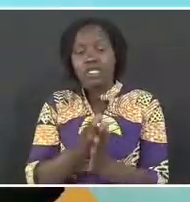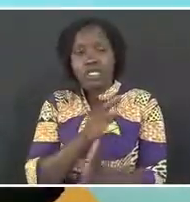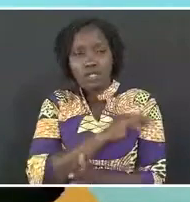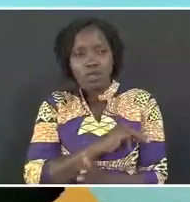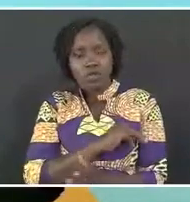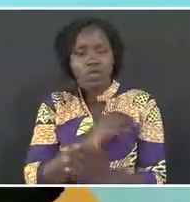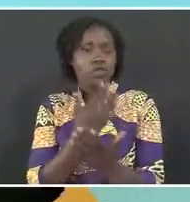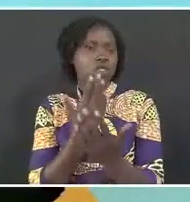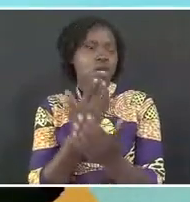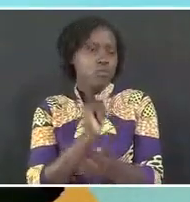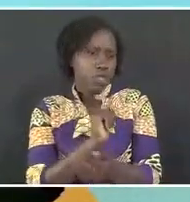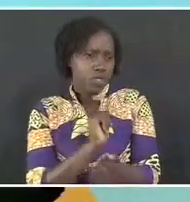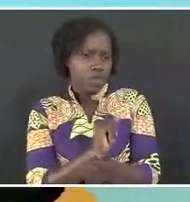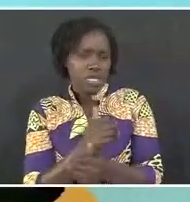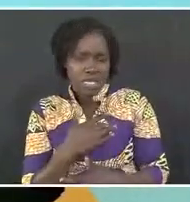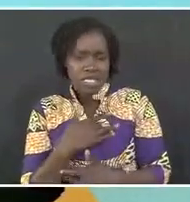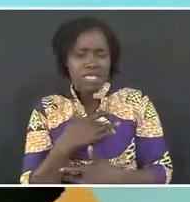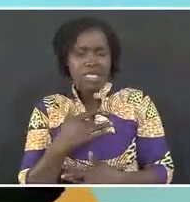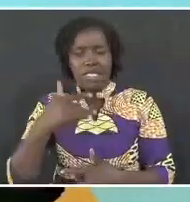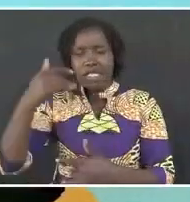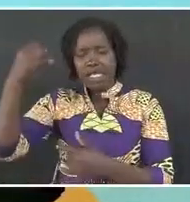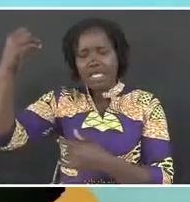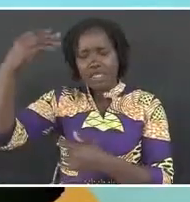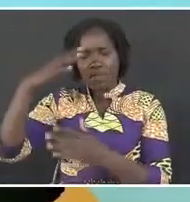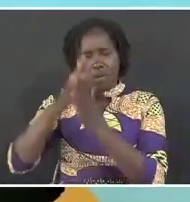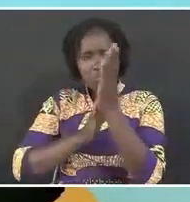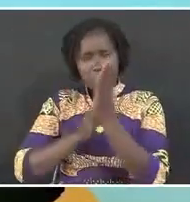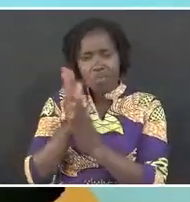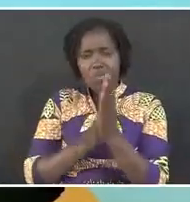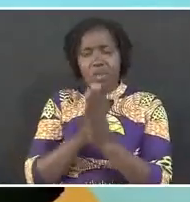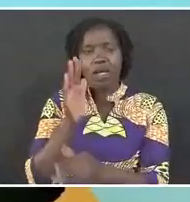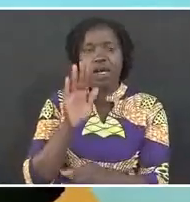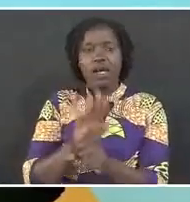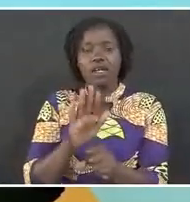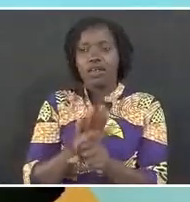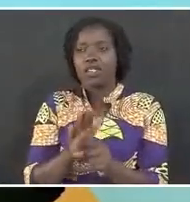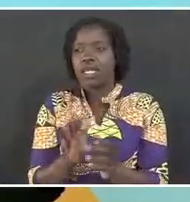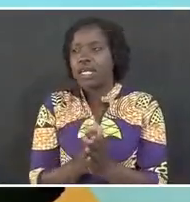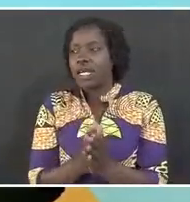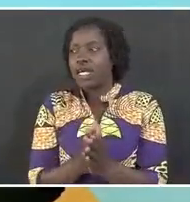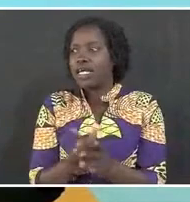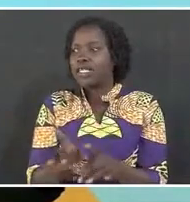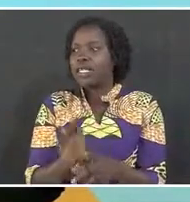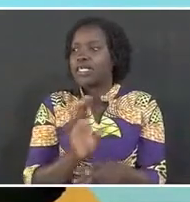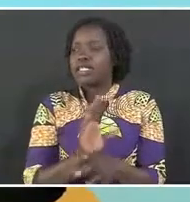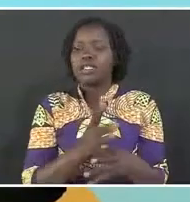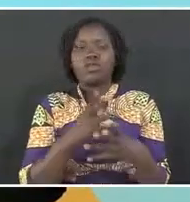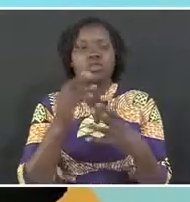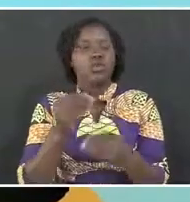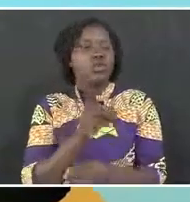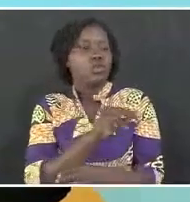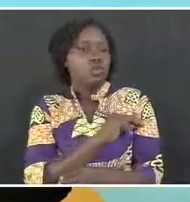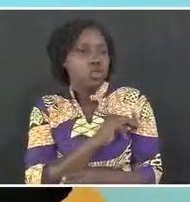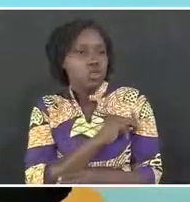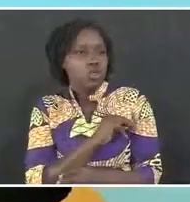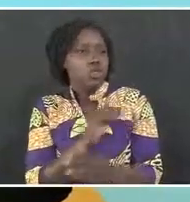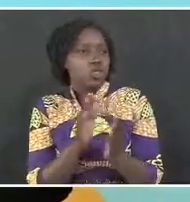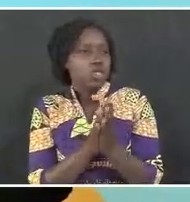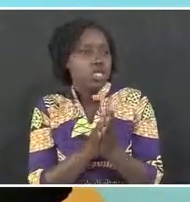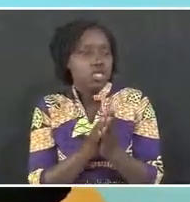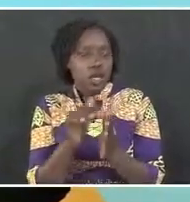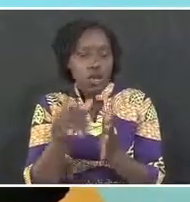They are very interesting and very inspiring. And as a church, we've gone to missions and we have